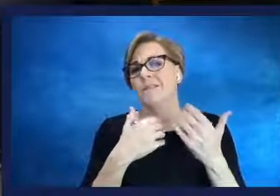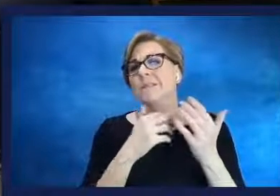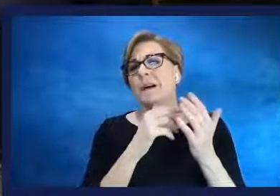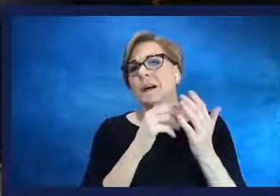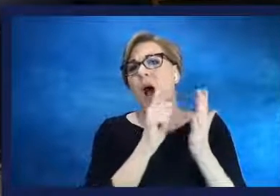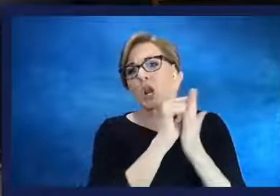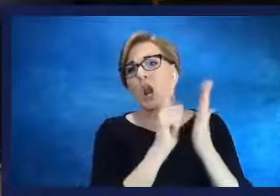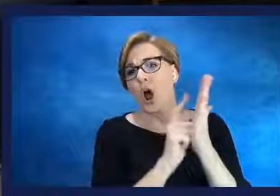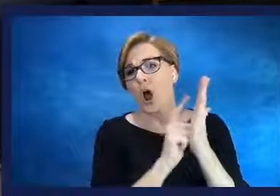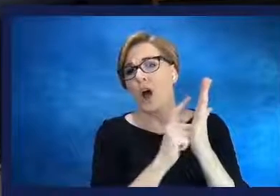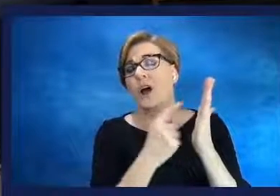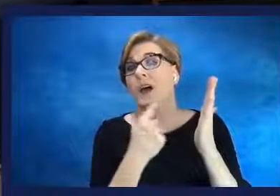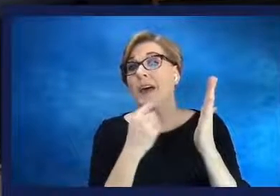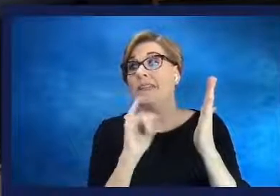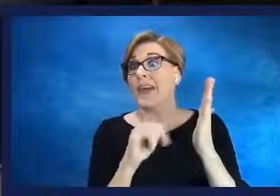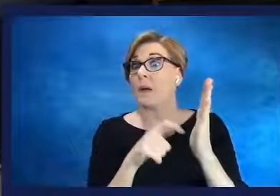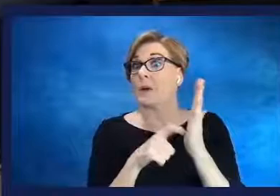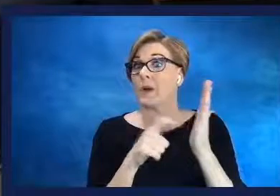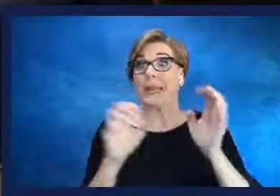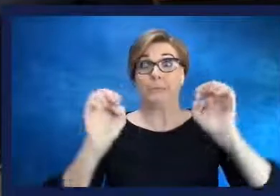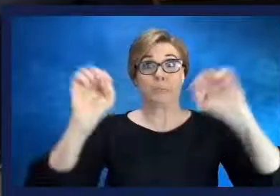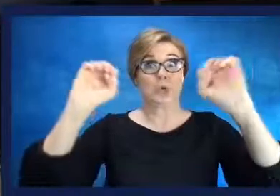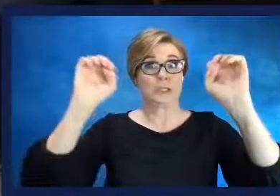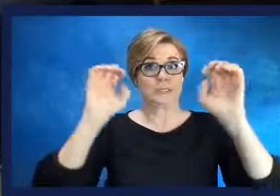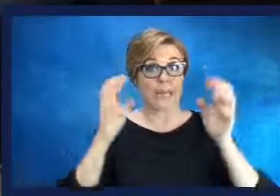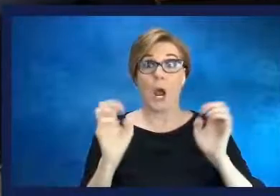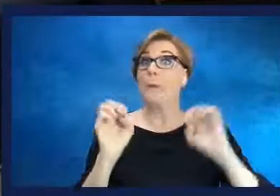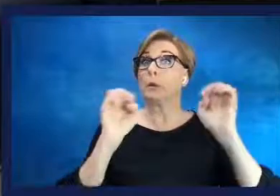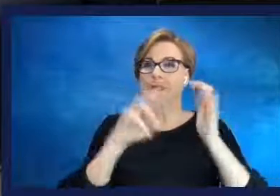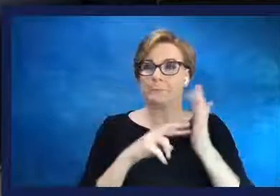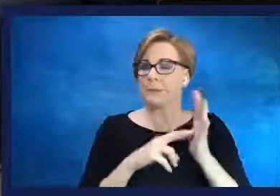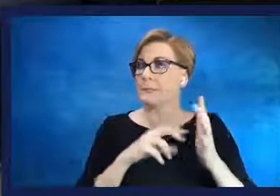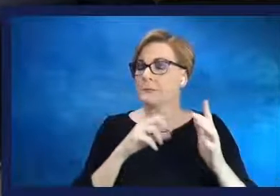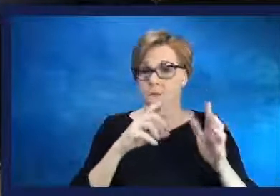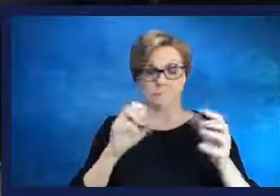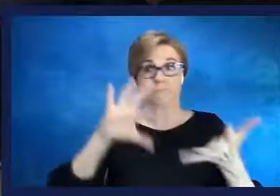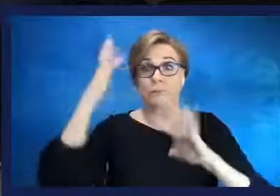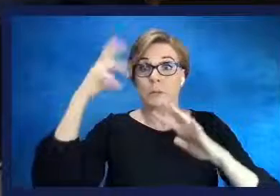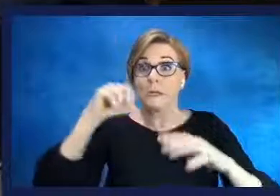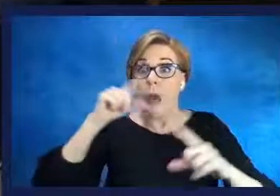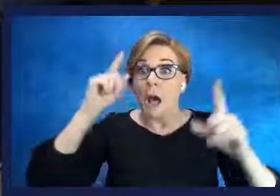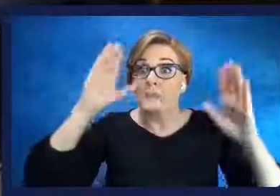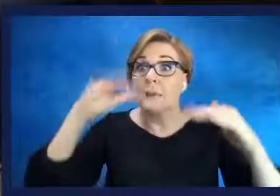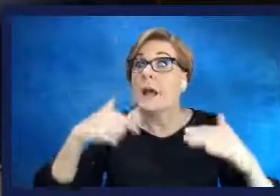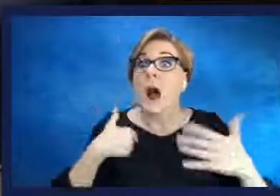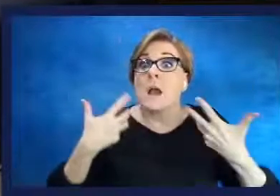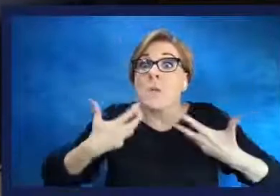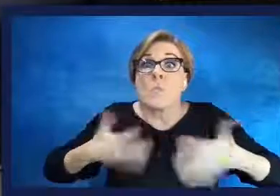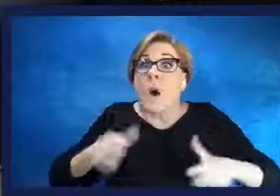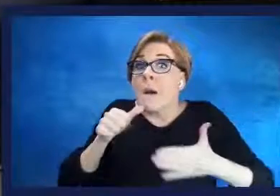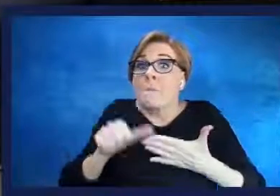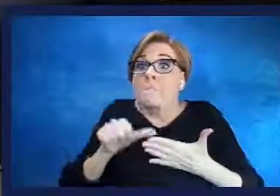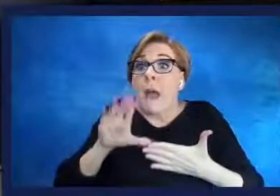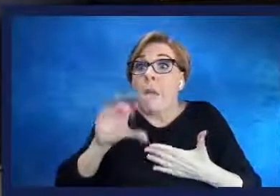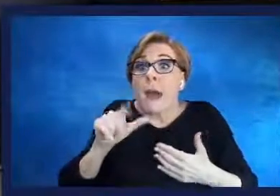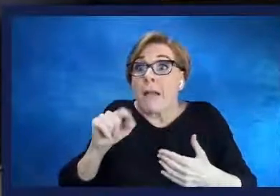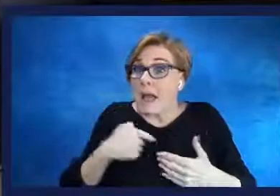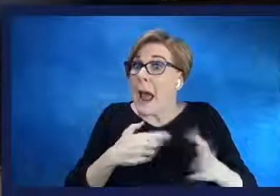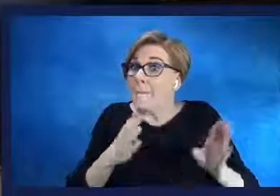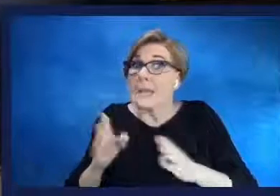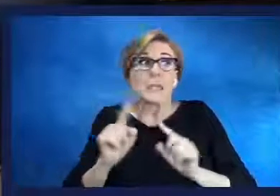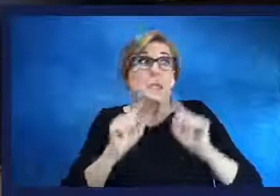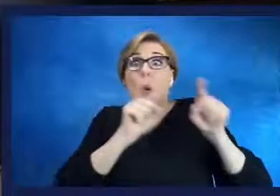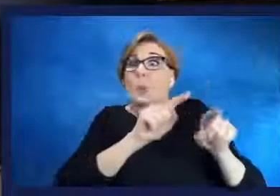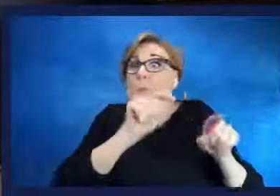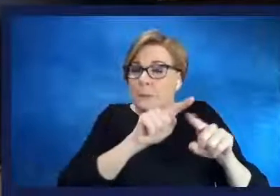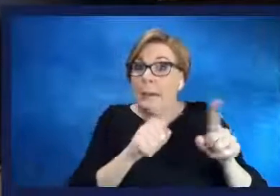And emergency voting is something unexpected. You didn't want a mail ballot, you were planning on going in person on Tuesday, but on Friday you were